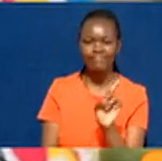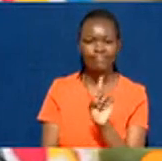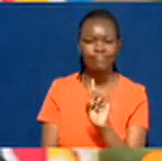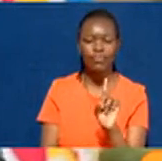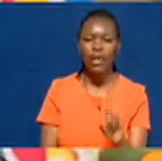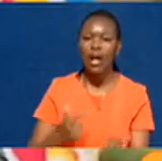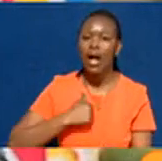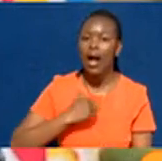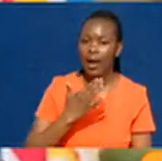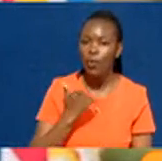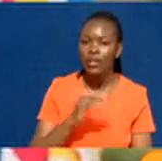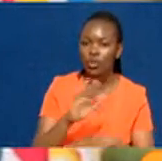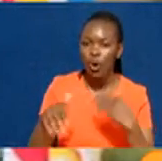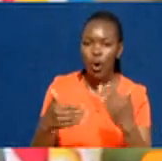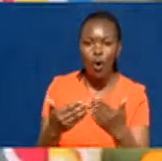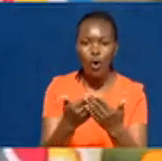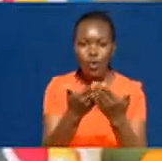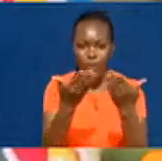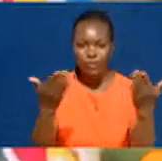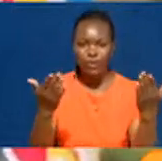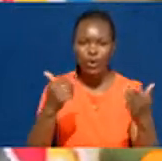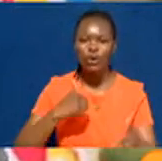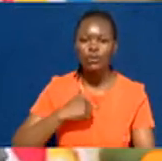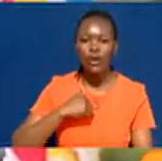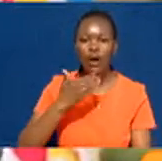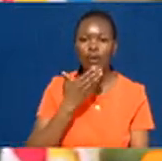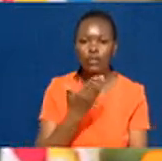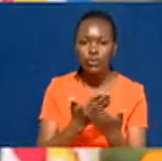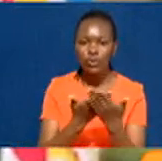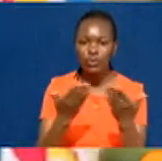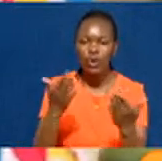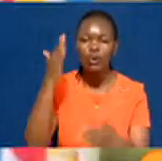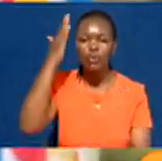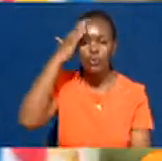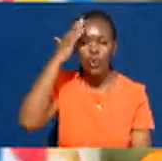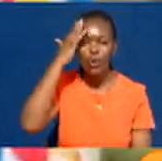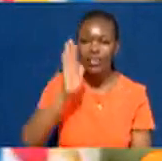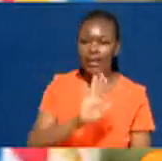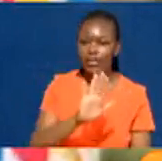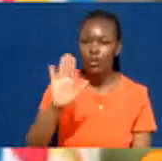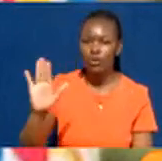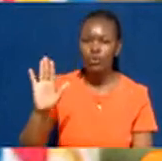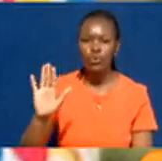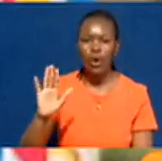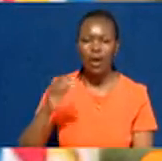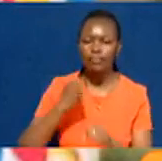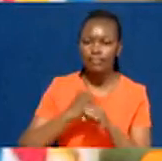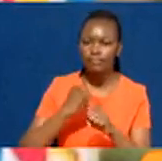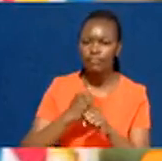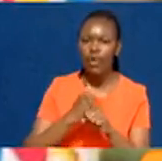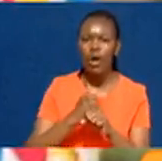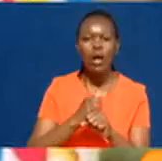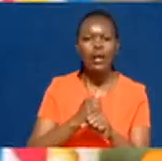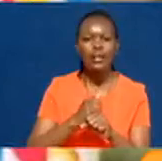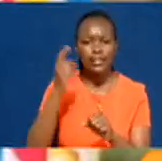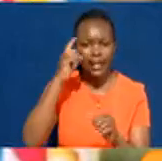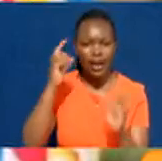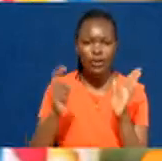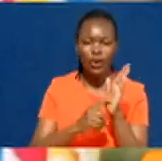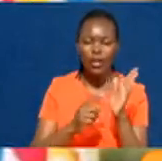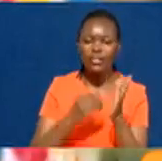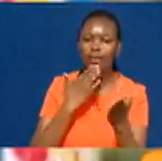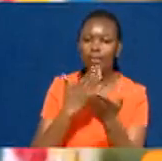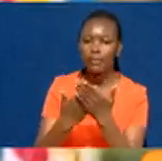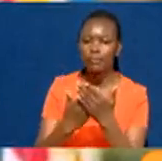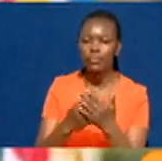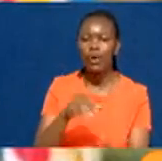I want all of you to know that your effort is acknowledged and deeply appreciated. Wahiga